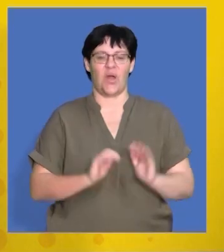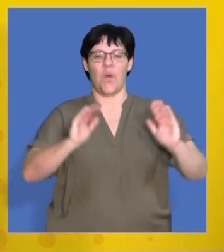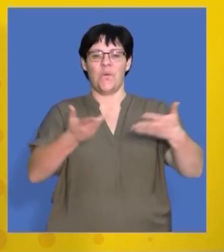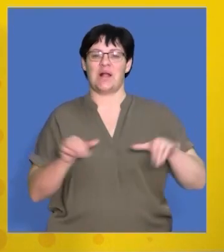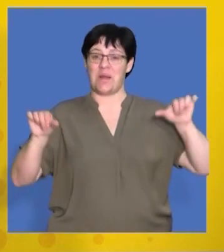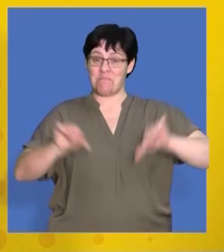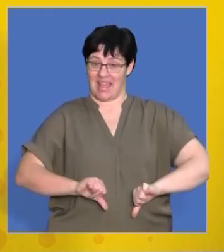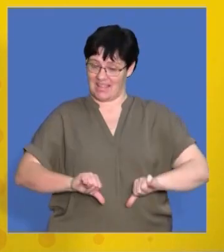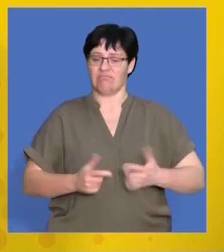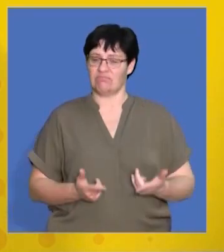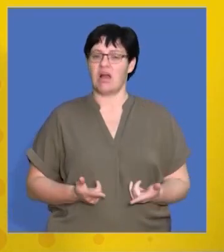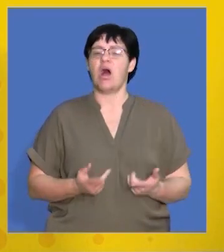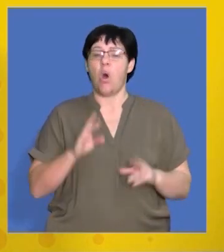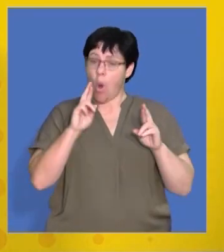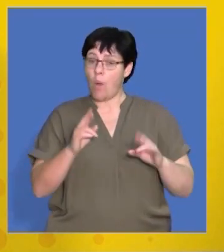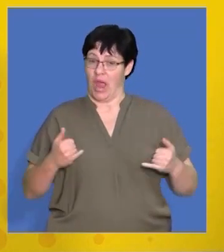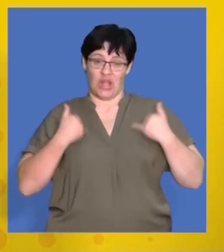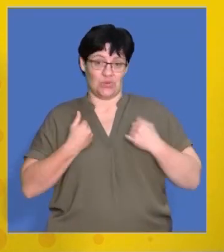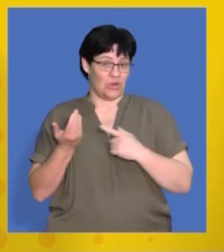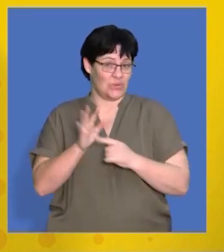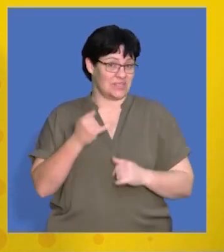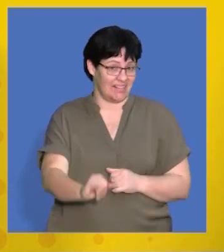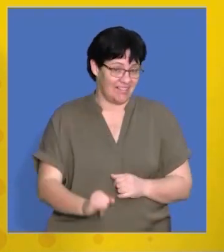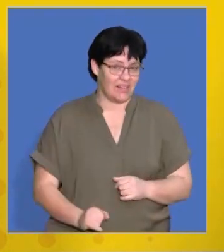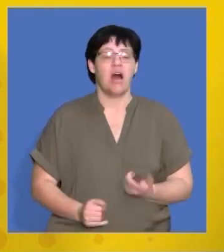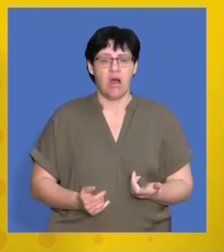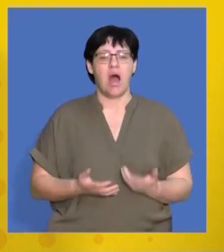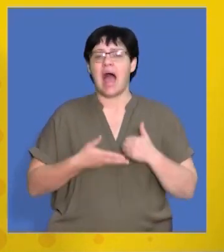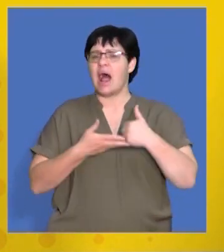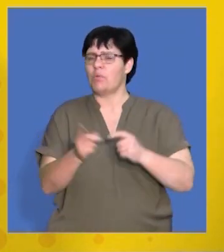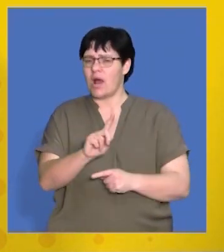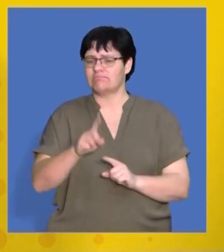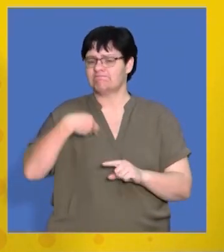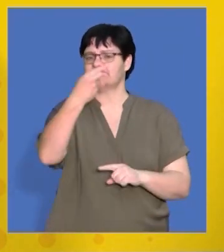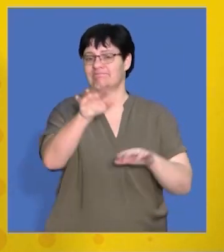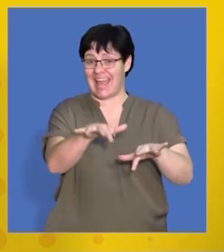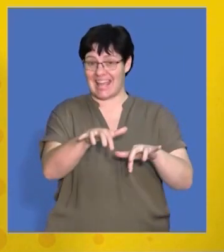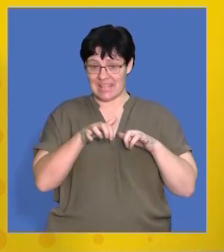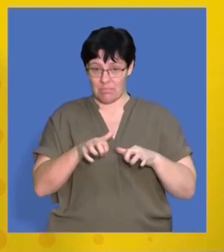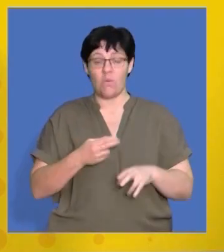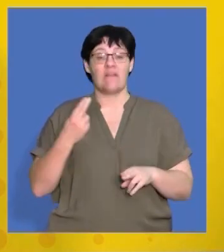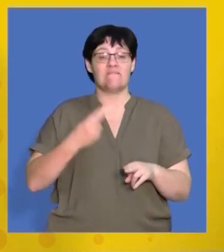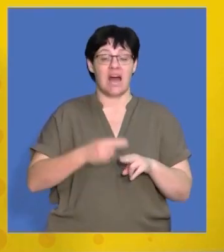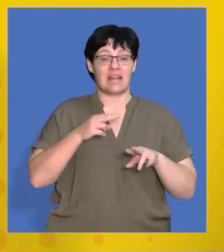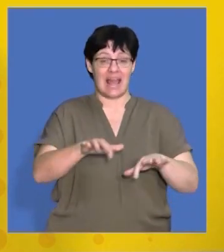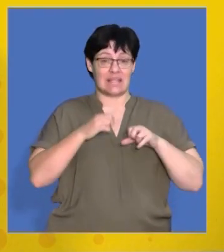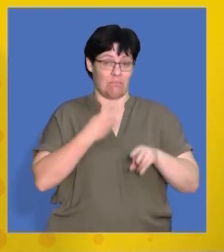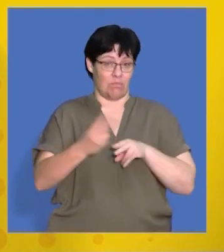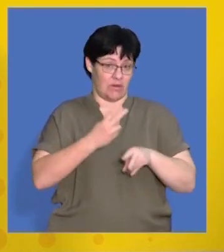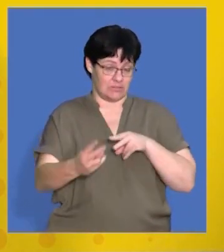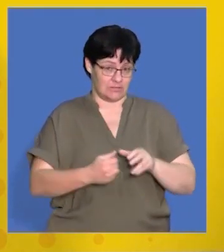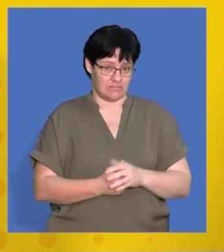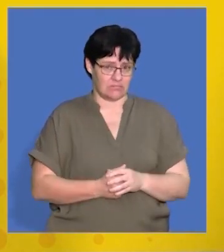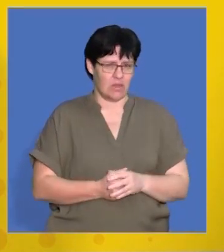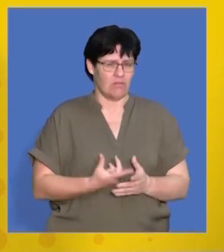Welcome back from the break, Matrix. I hope you're still enjoying the show. We are assisting you for the upcoming exams with the final exam prep. If